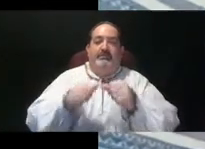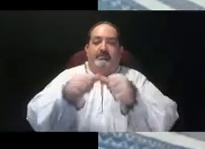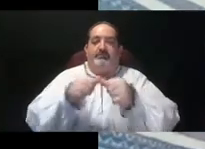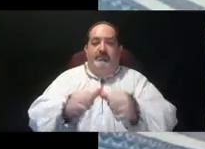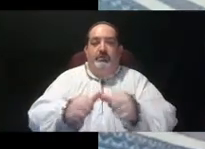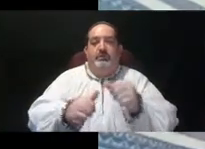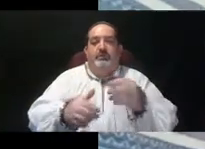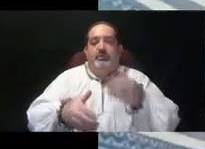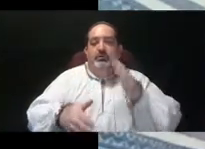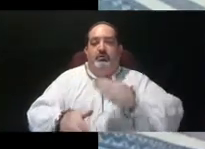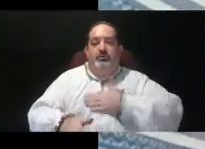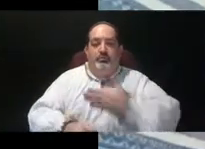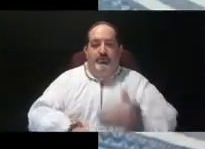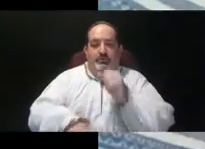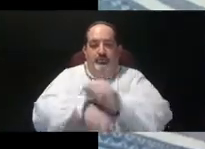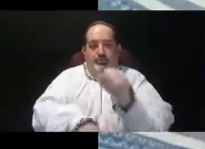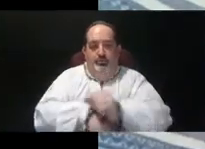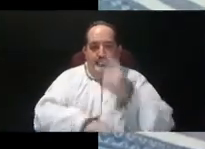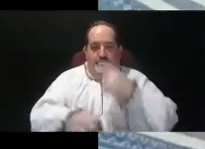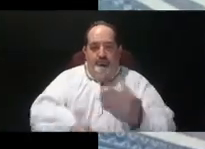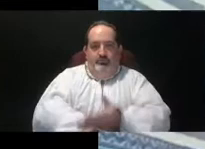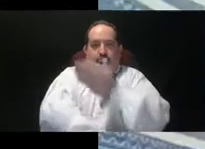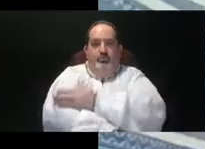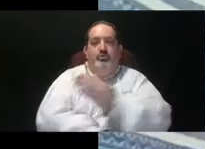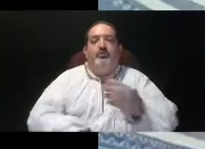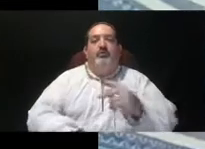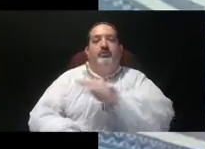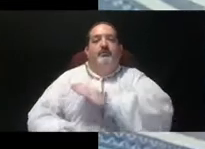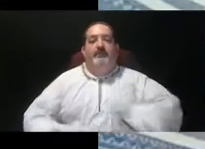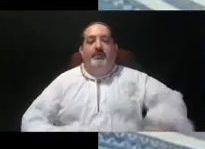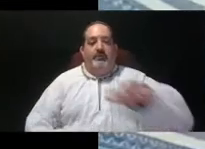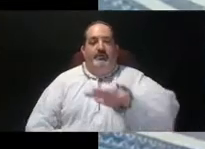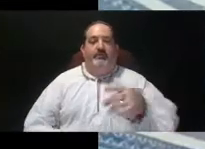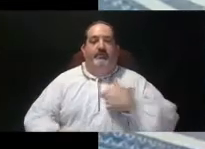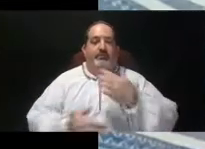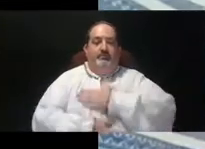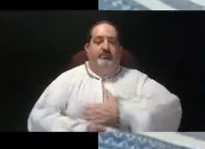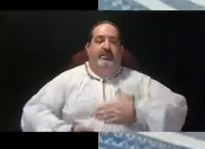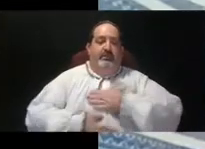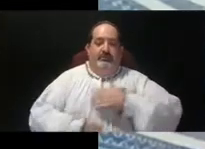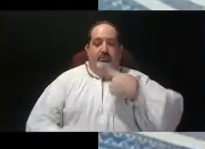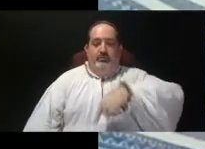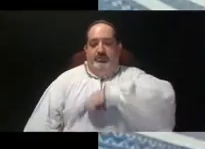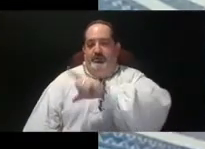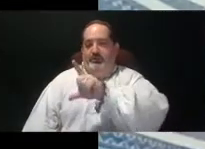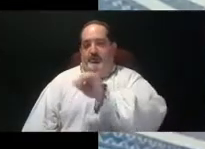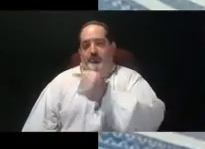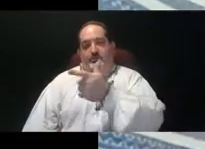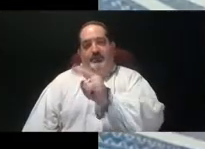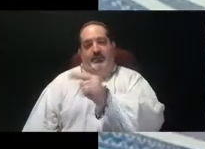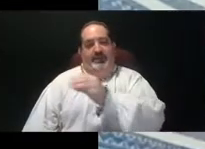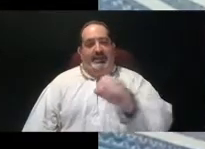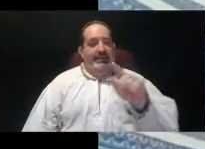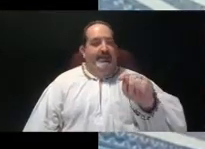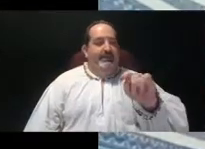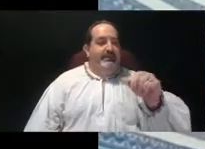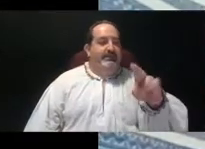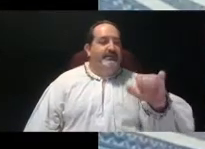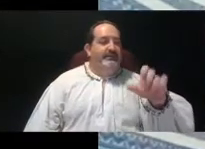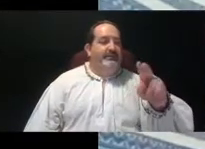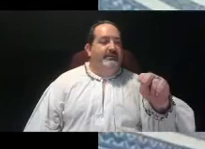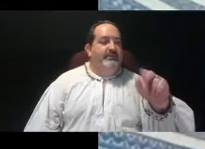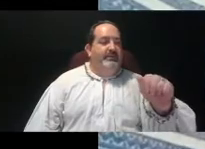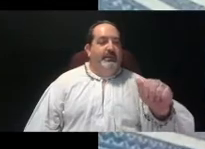to work for the good of the barony. Therefore, it is with great pleasure that we, Logan and Tina, Baron and Baroness